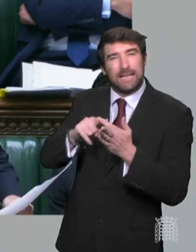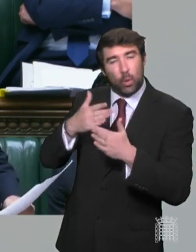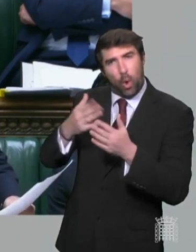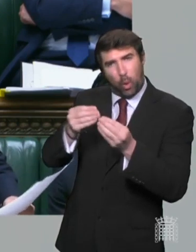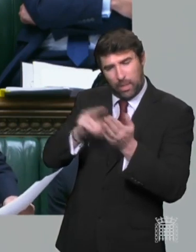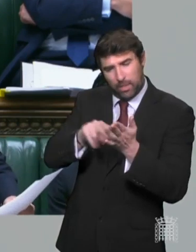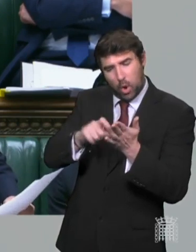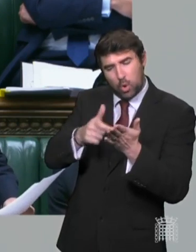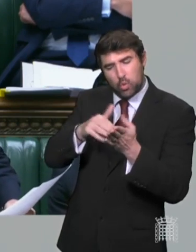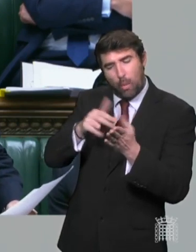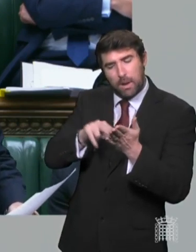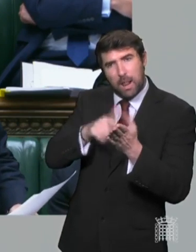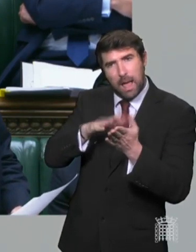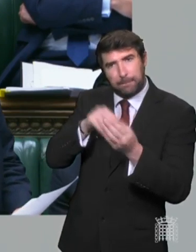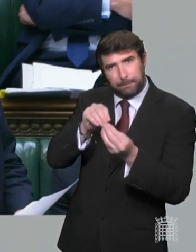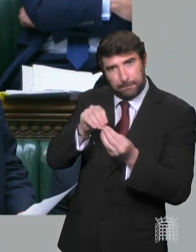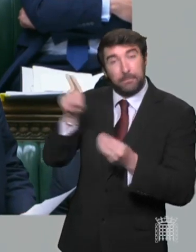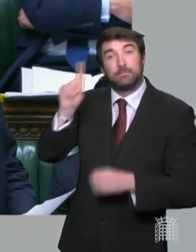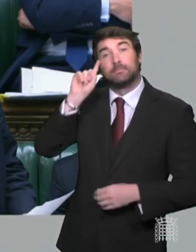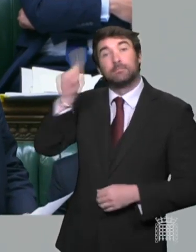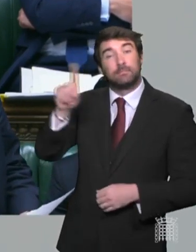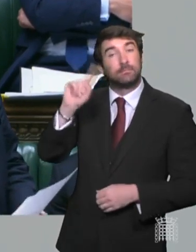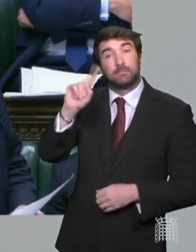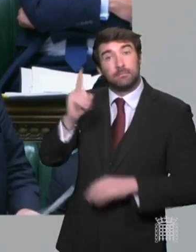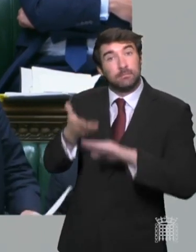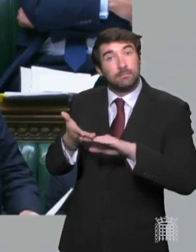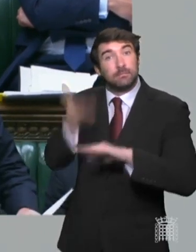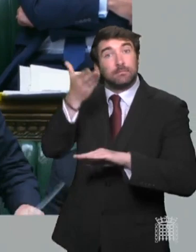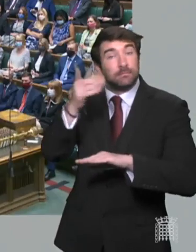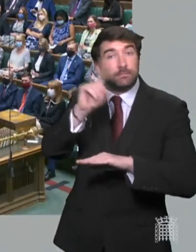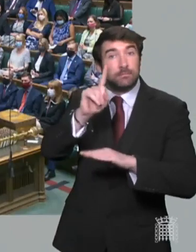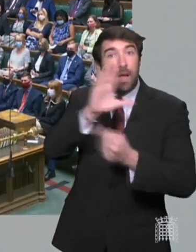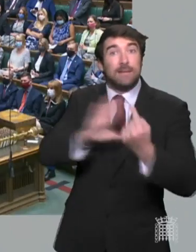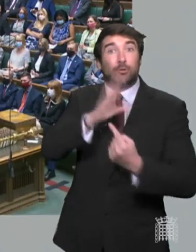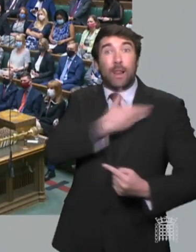and social care tax, Mr. Speaker, based on national insurance.